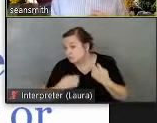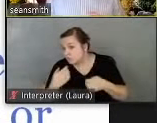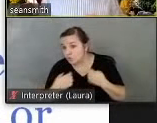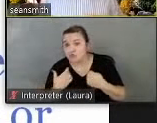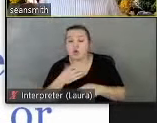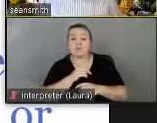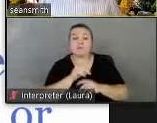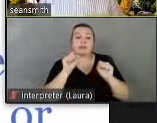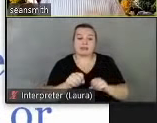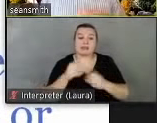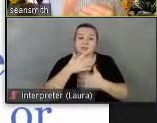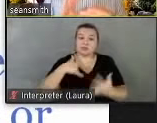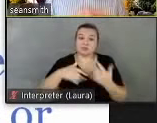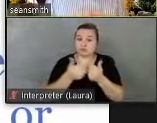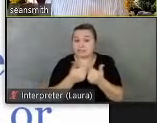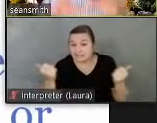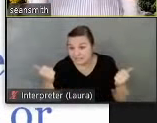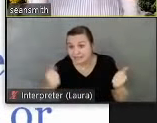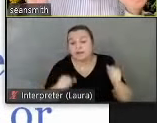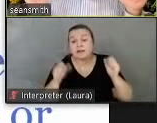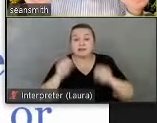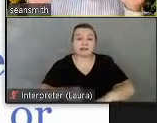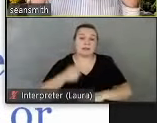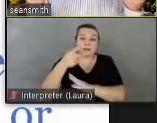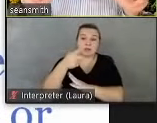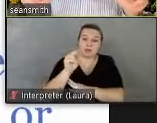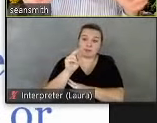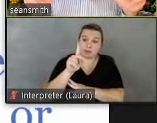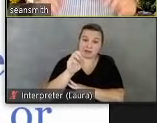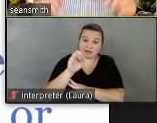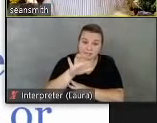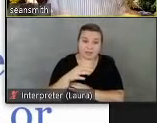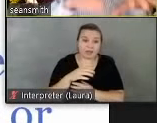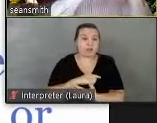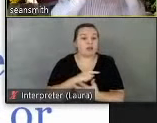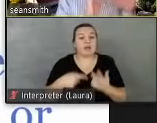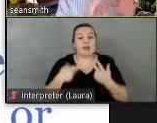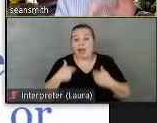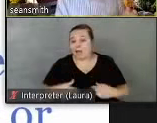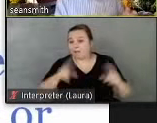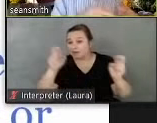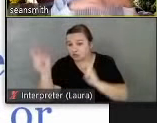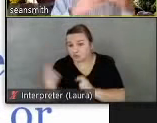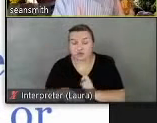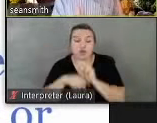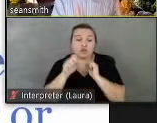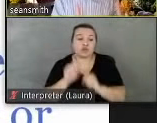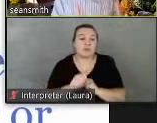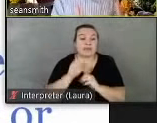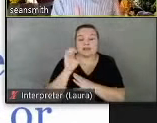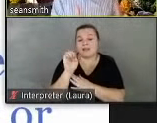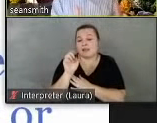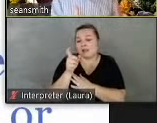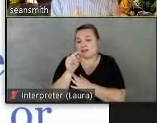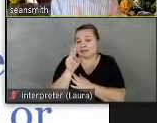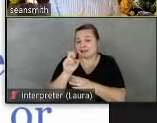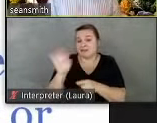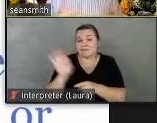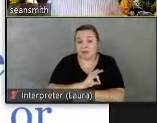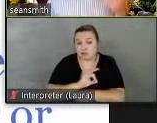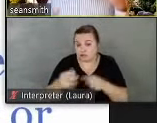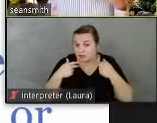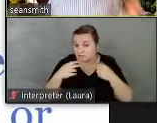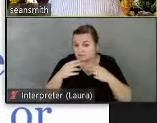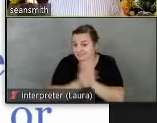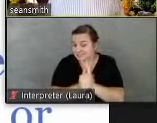could be social distancing. It could be the pandemic health issues, operational. It could be the executive function targeted skills we're trying to teach.